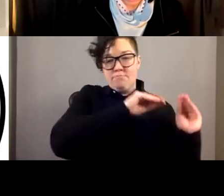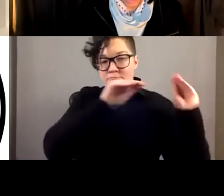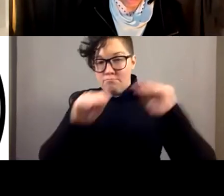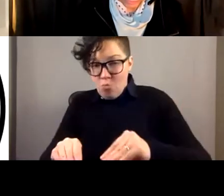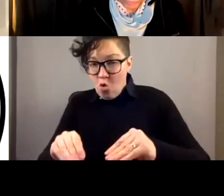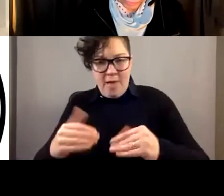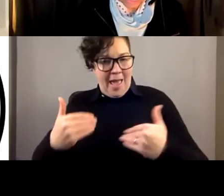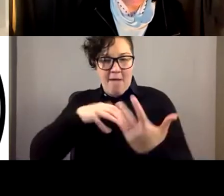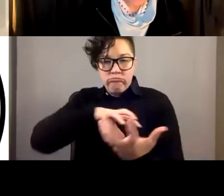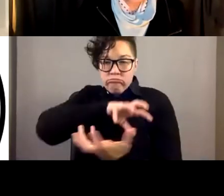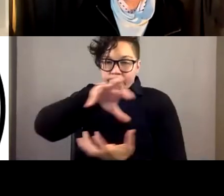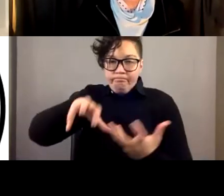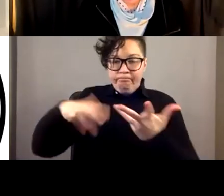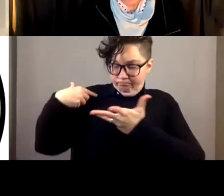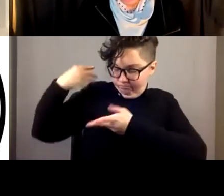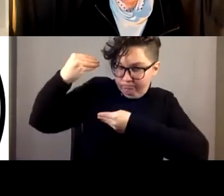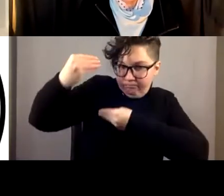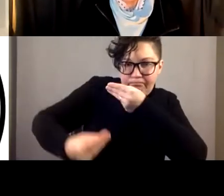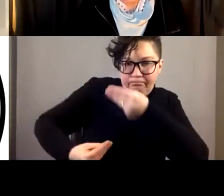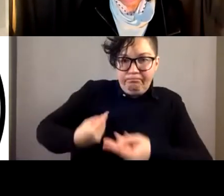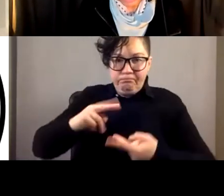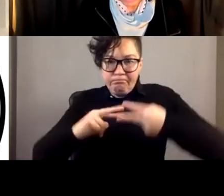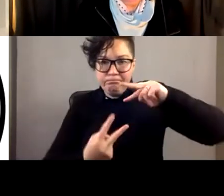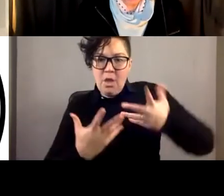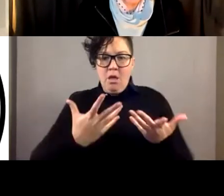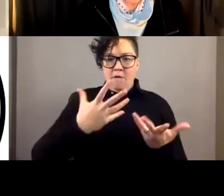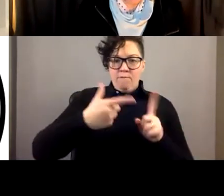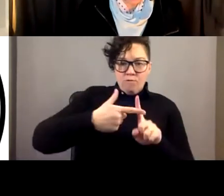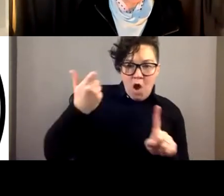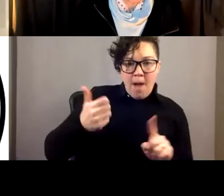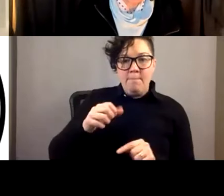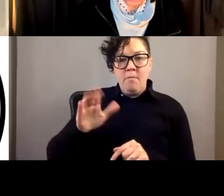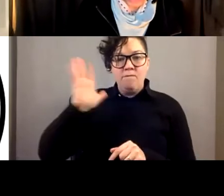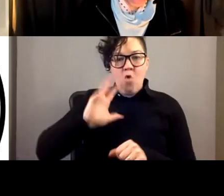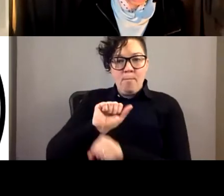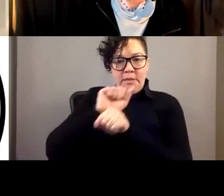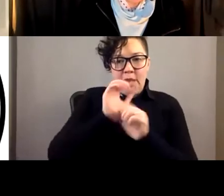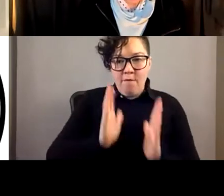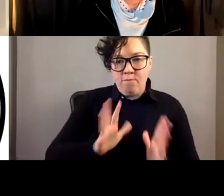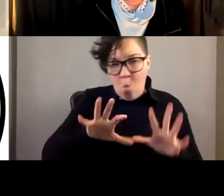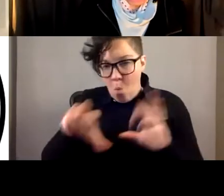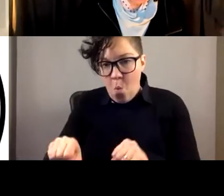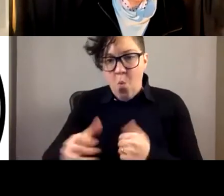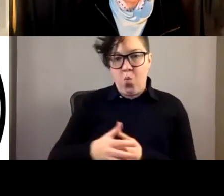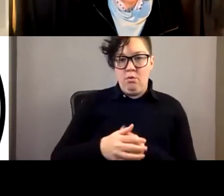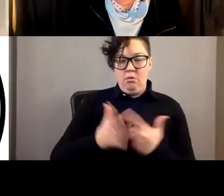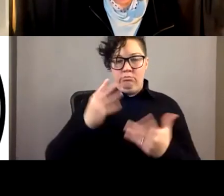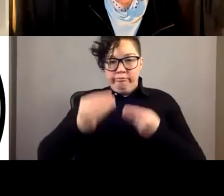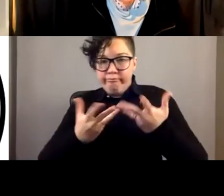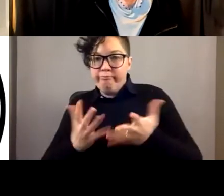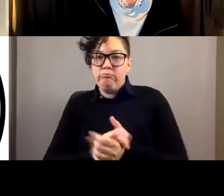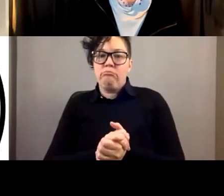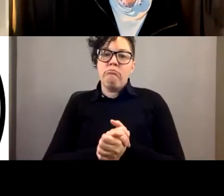white slaveholders, the violence of whose paternity is variously misperceived as biological stain, unfortunate mutation, legal